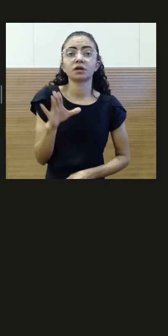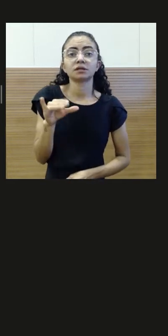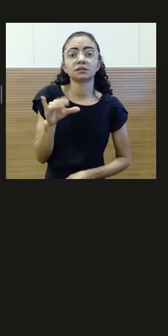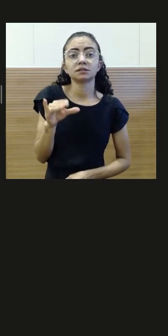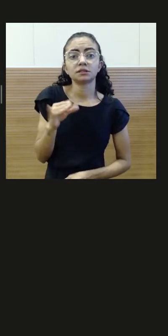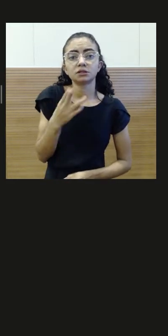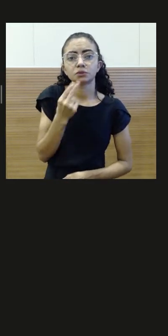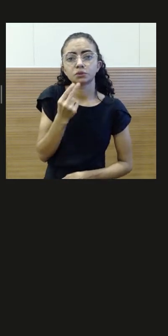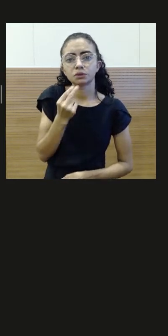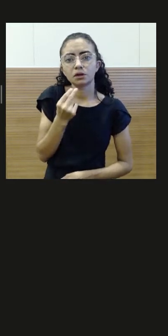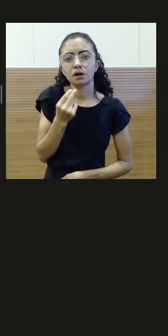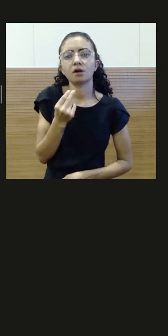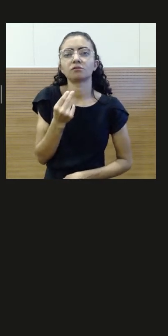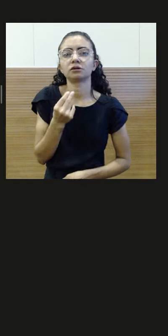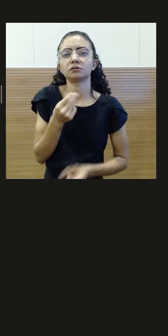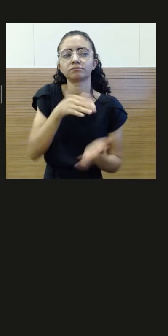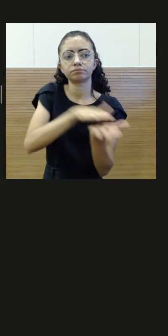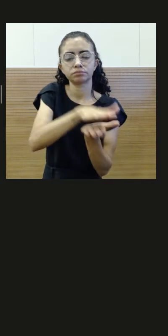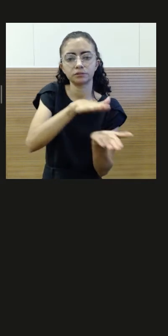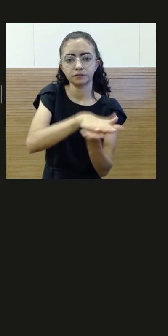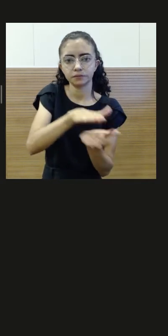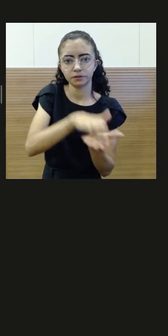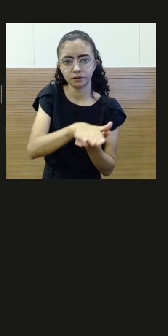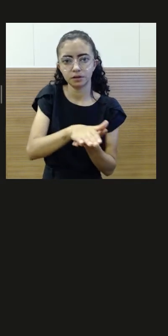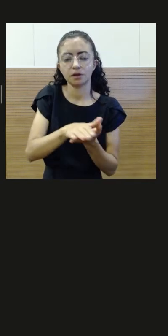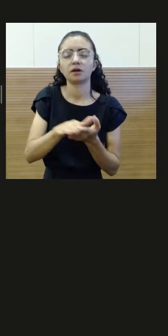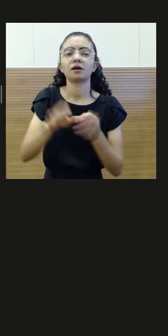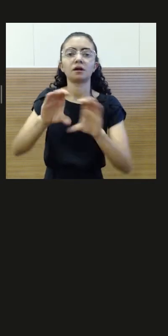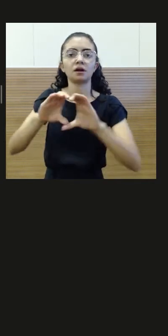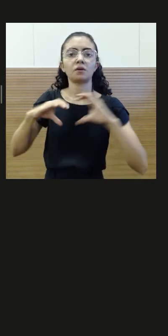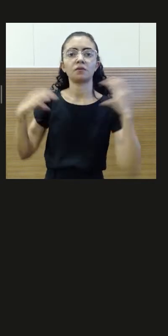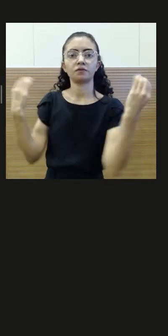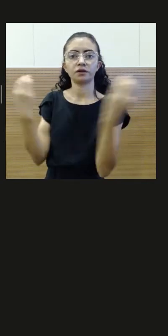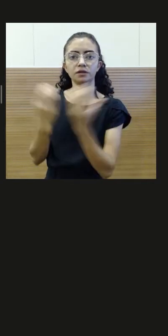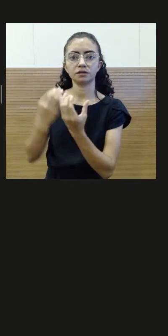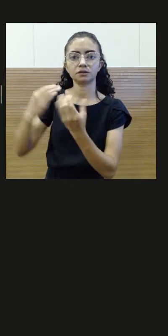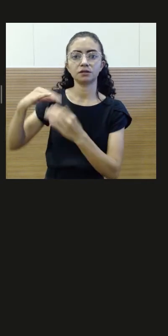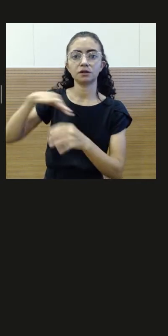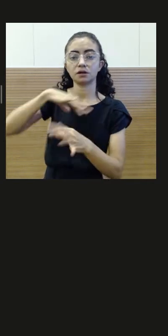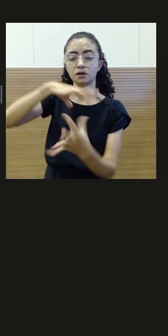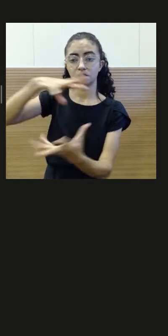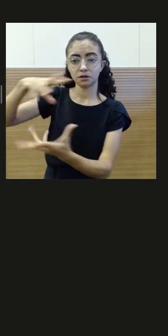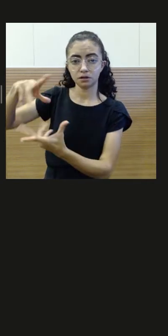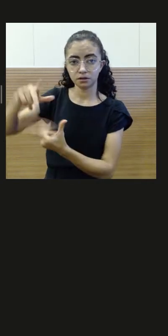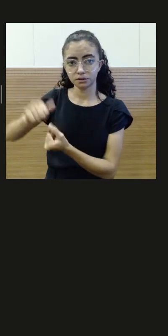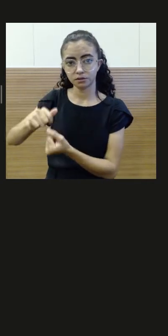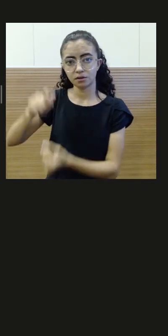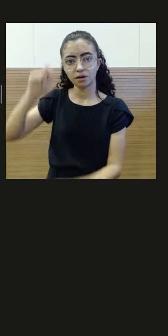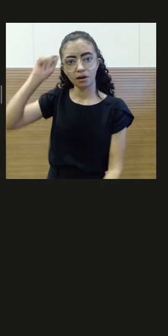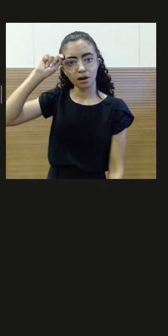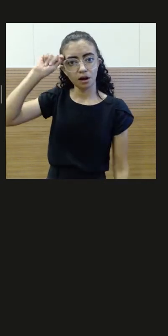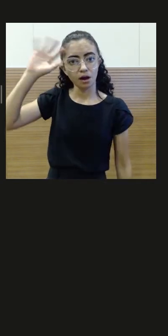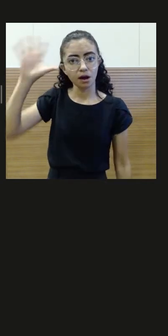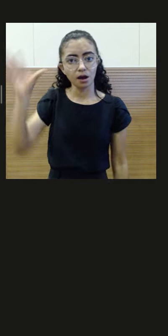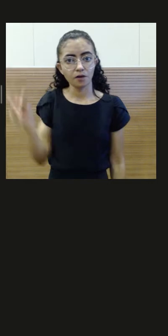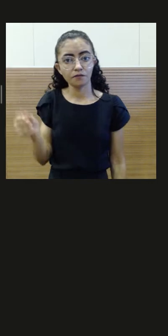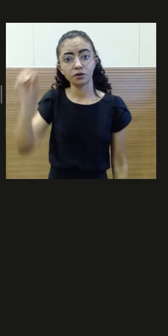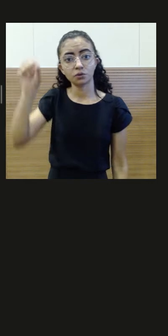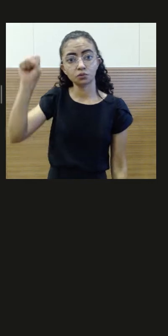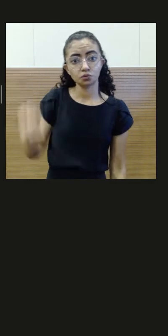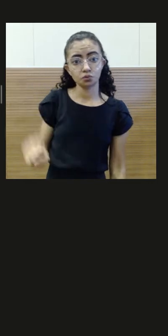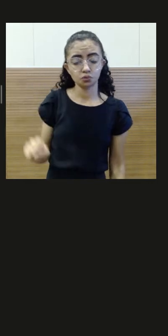South Africa. In the next 2 years, it was discussed and endorsed at conferences held in Spain,